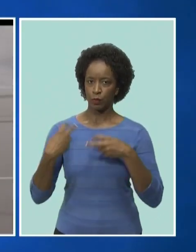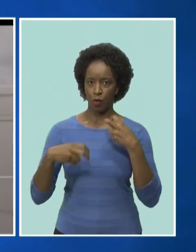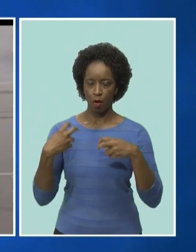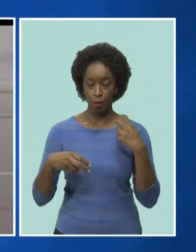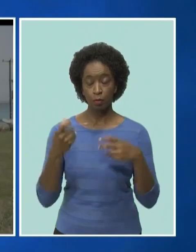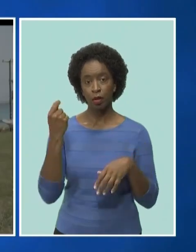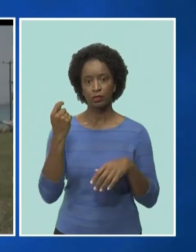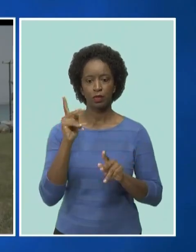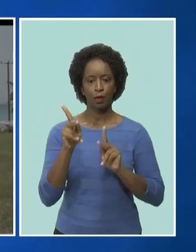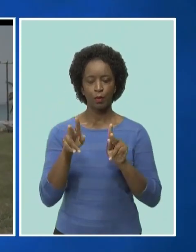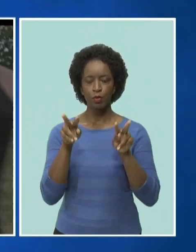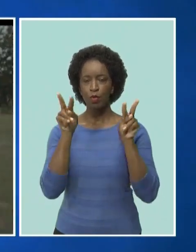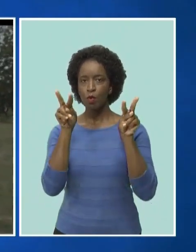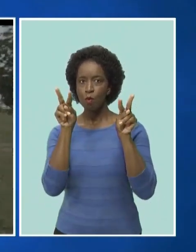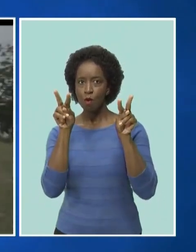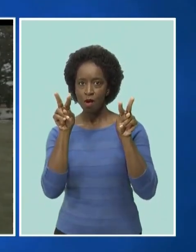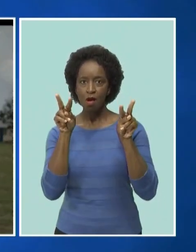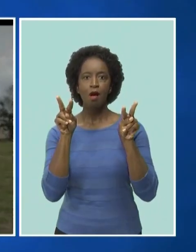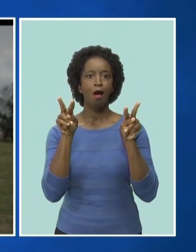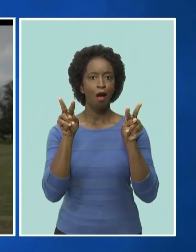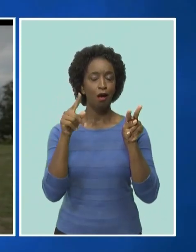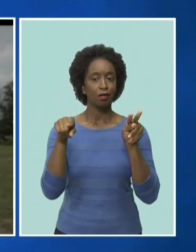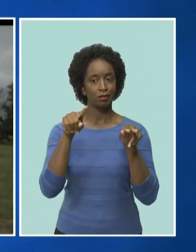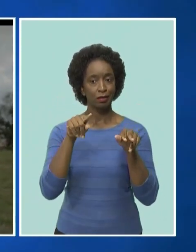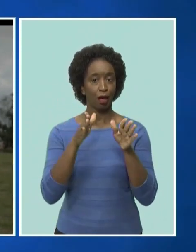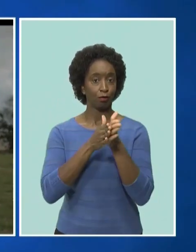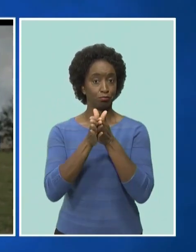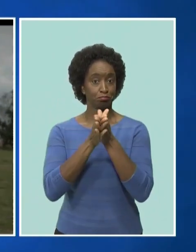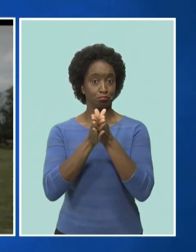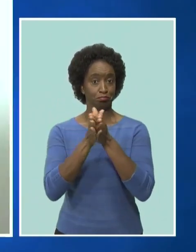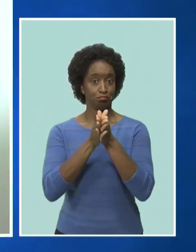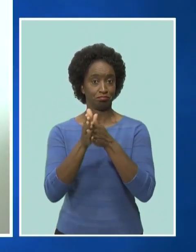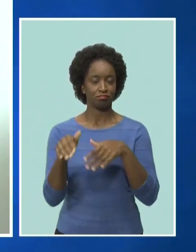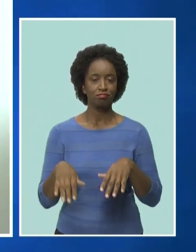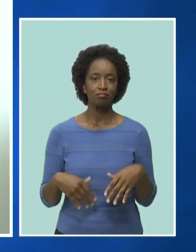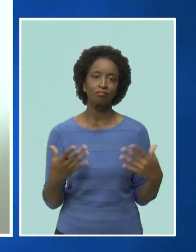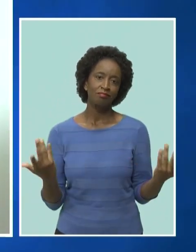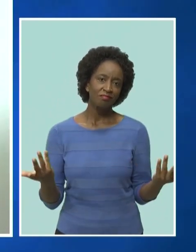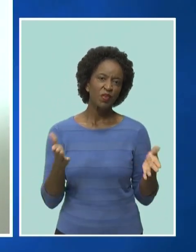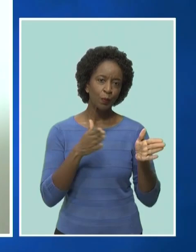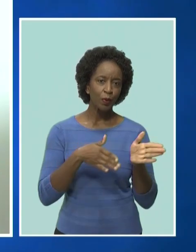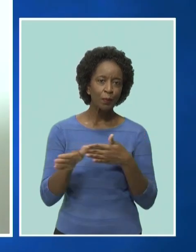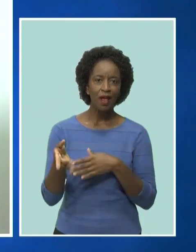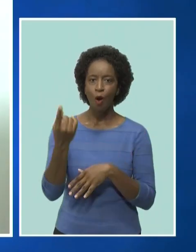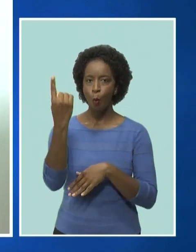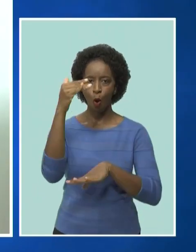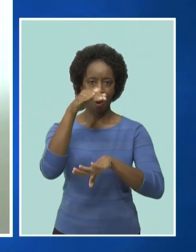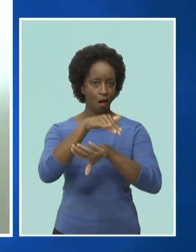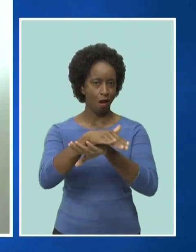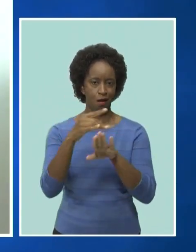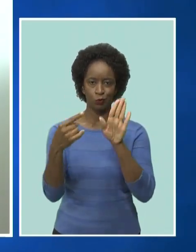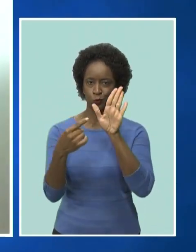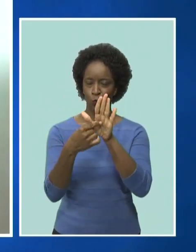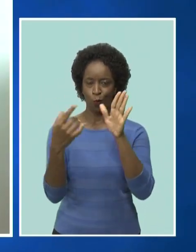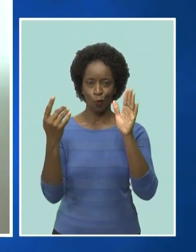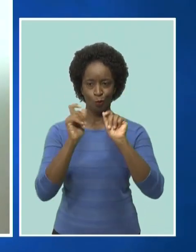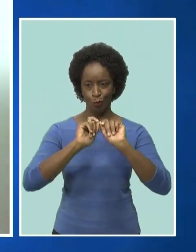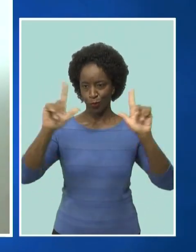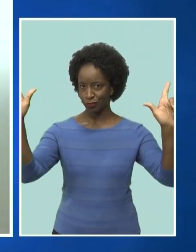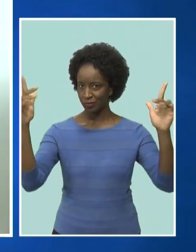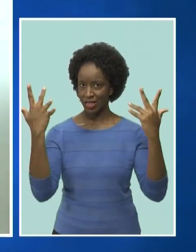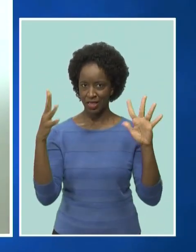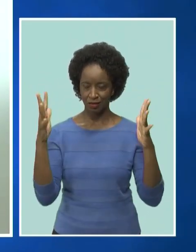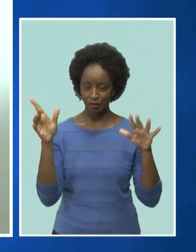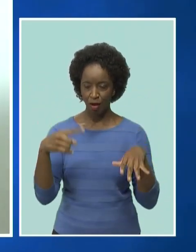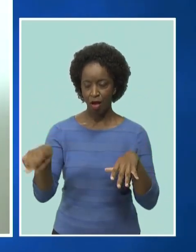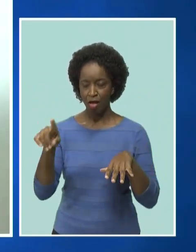cinema officials has been overwhelming. It was supposed to show on one night, by the way, but they really enjoyed the